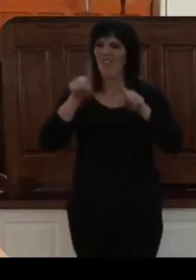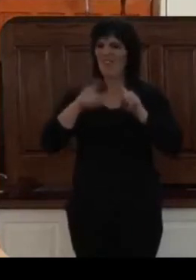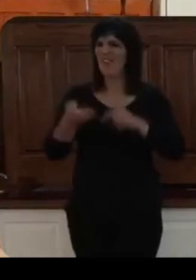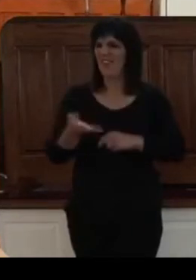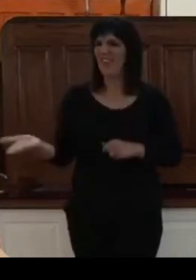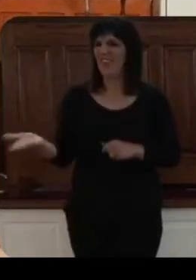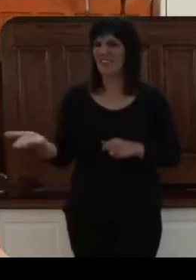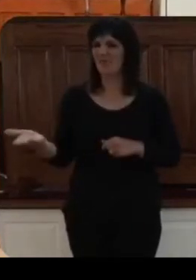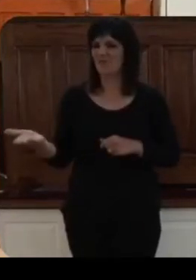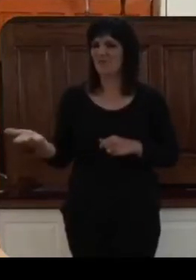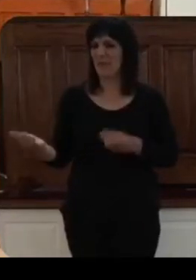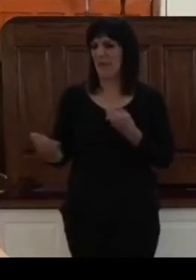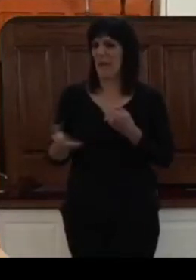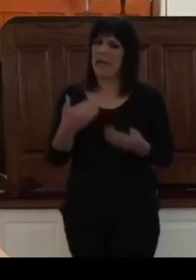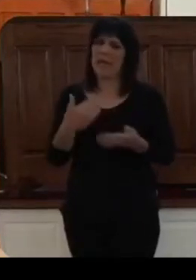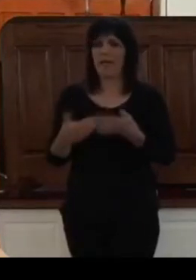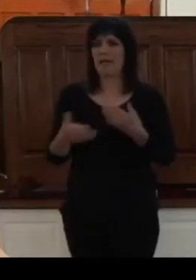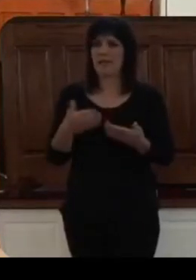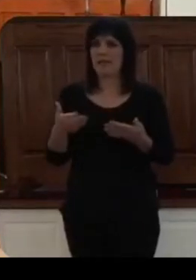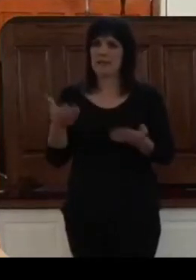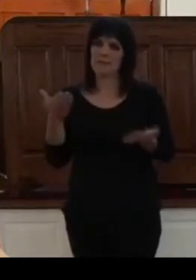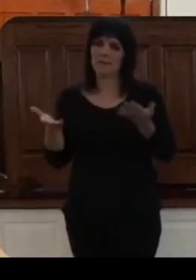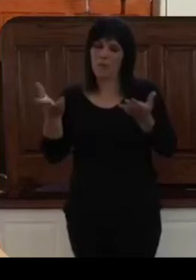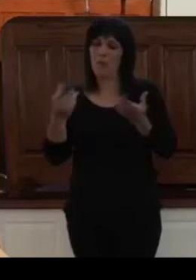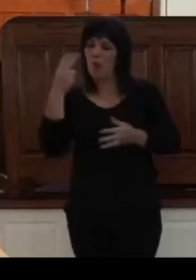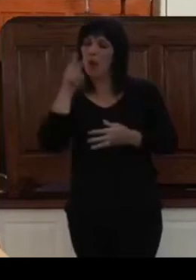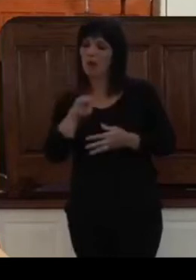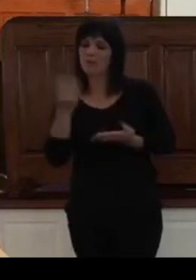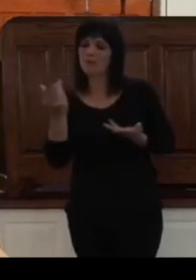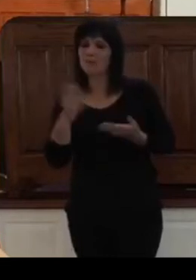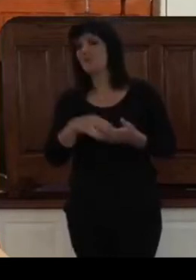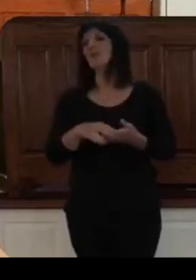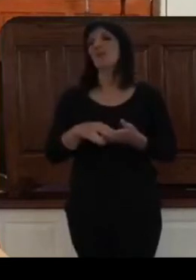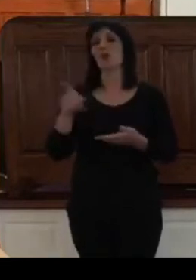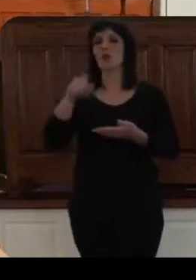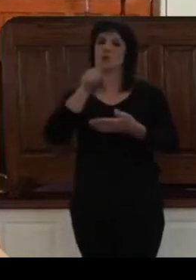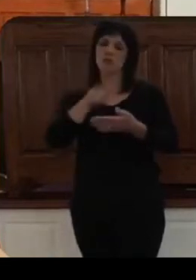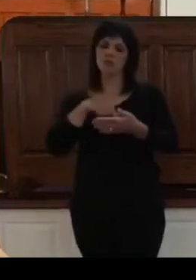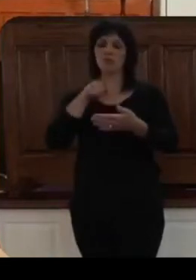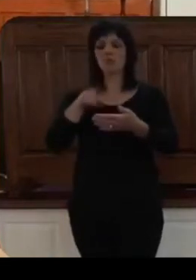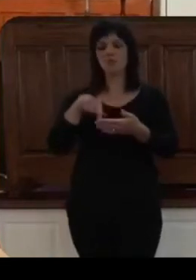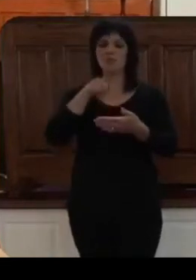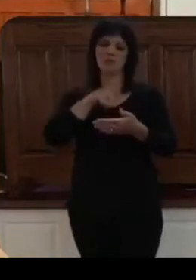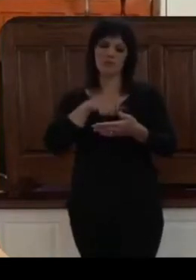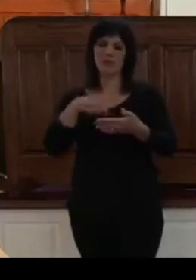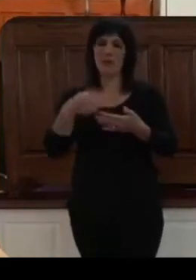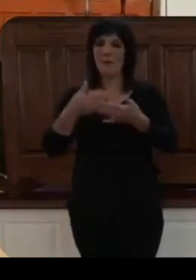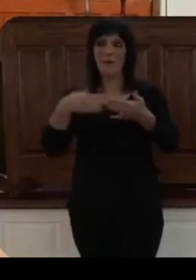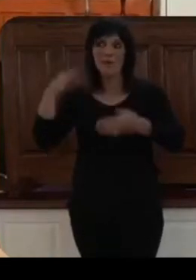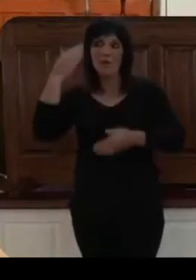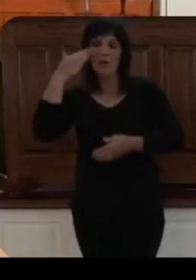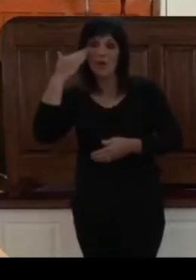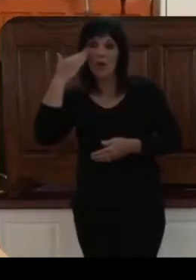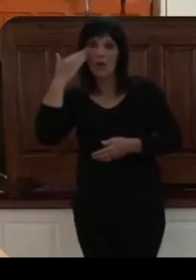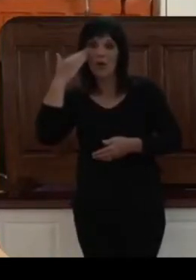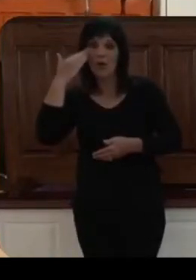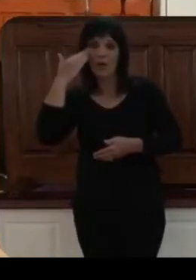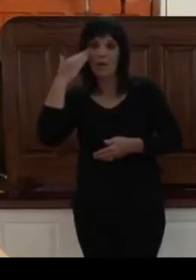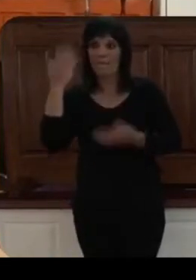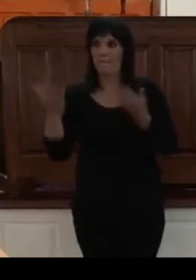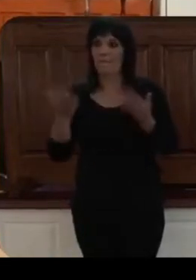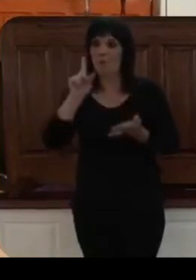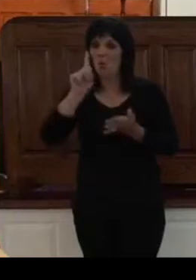you know, anything that we just sit there and you scroll. Okay? And you scroll and you scroll, and before you know it, what happens? An